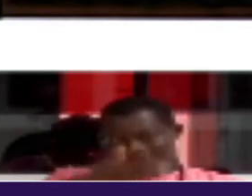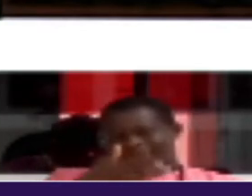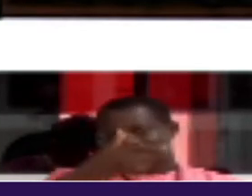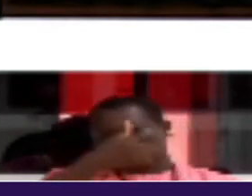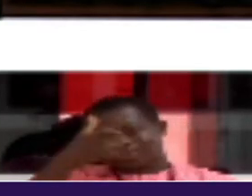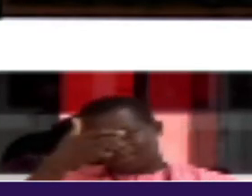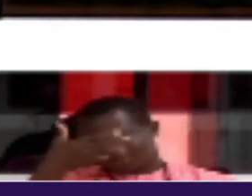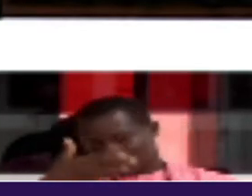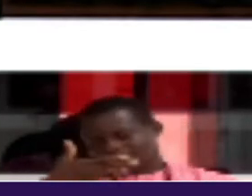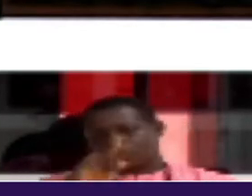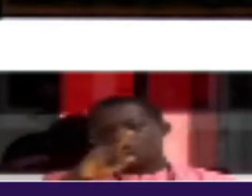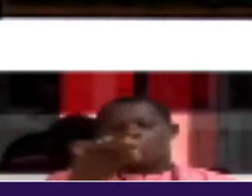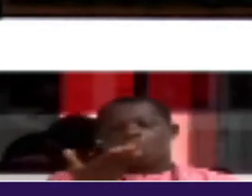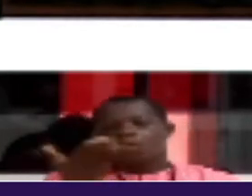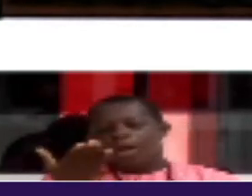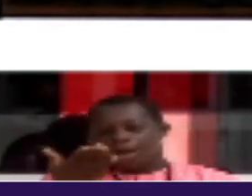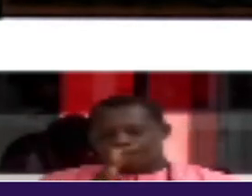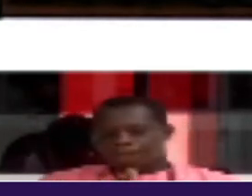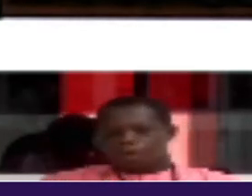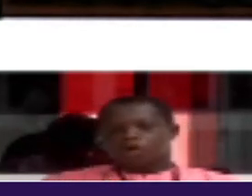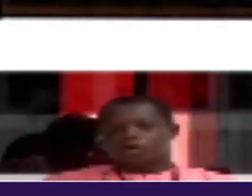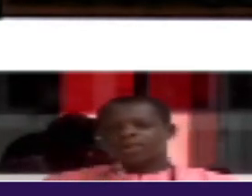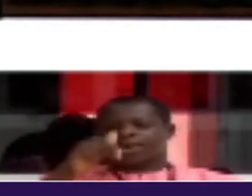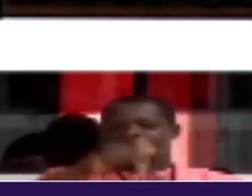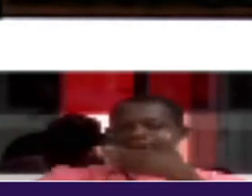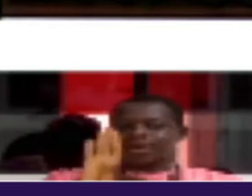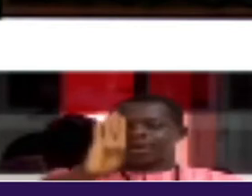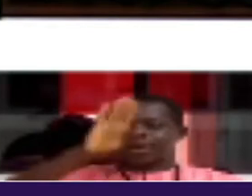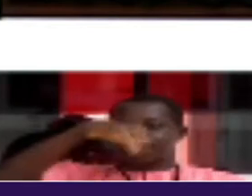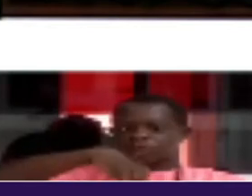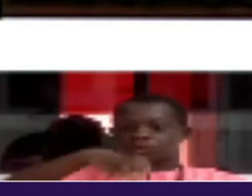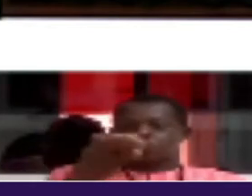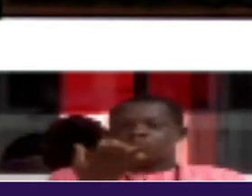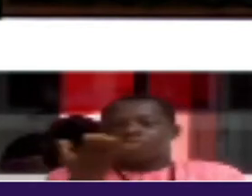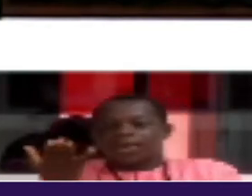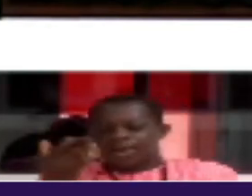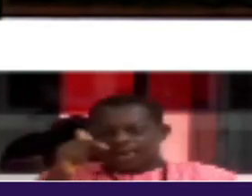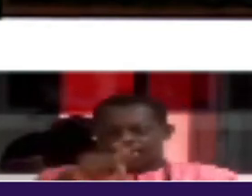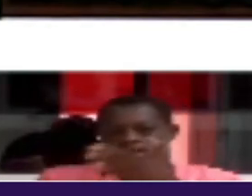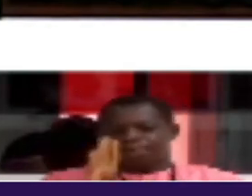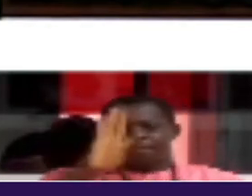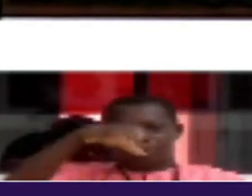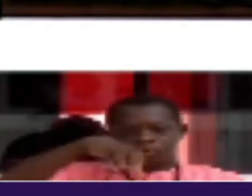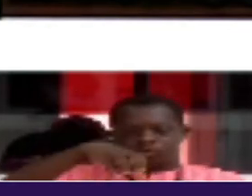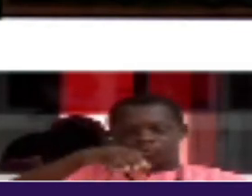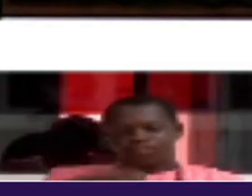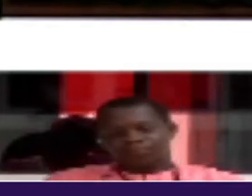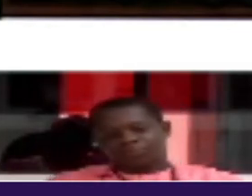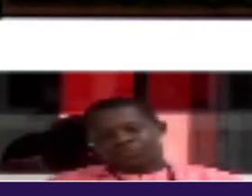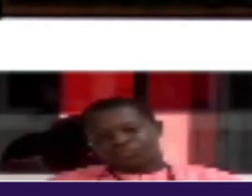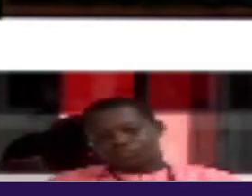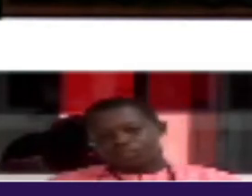1979. Where were you born? I was born in Banjul. Where in Banjul? I was born